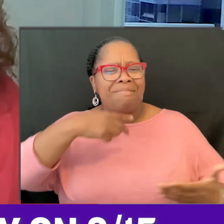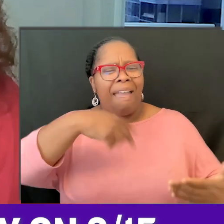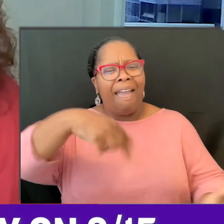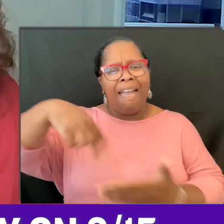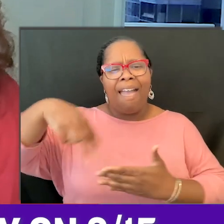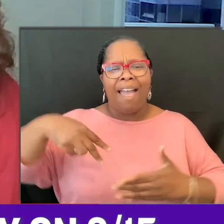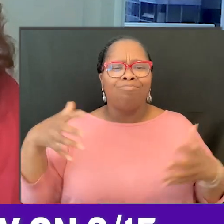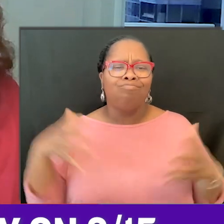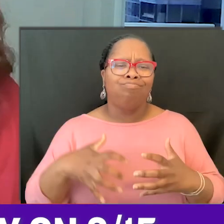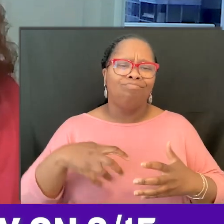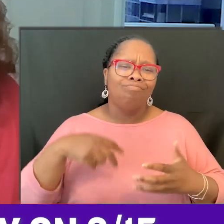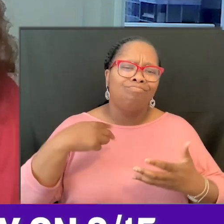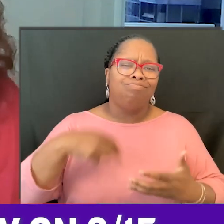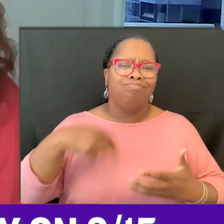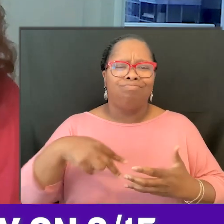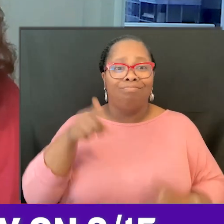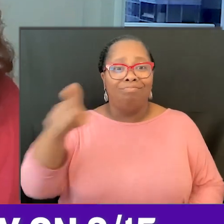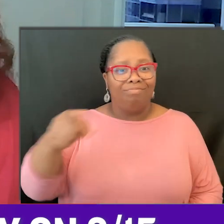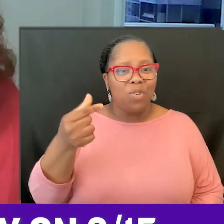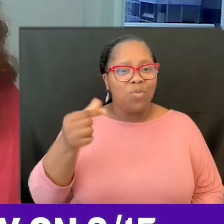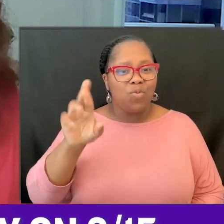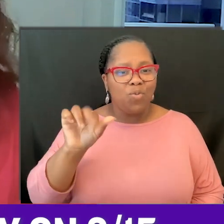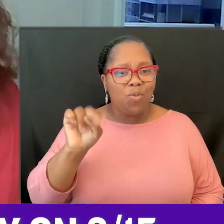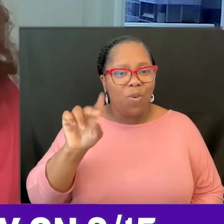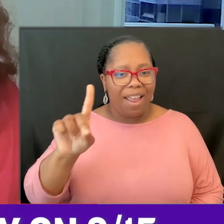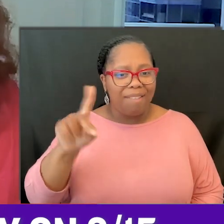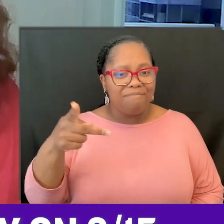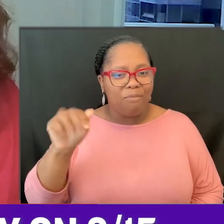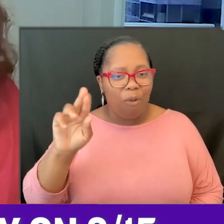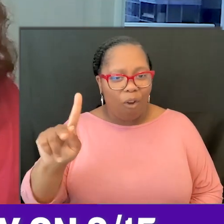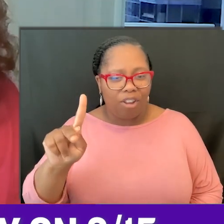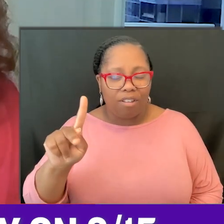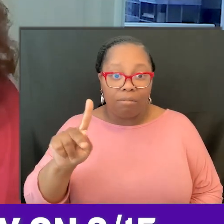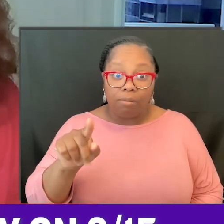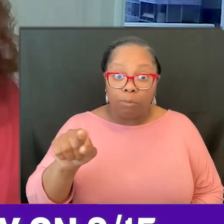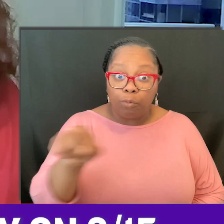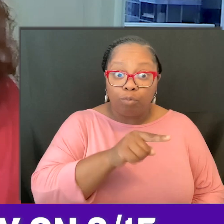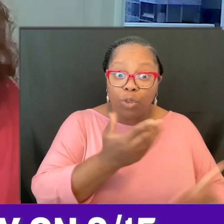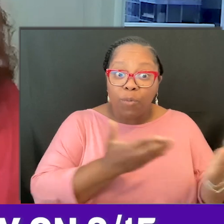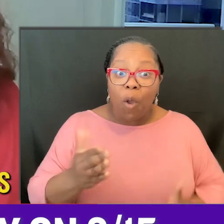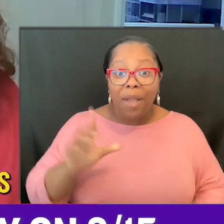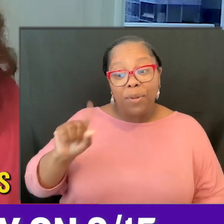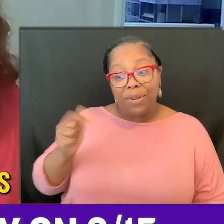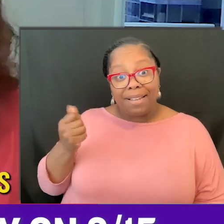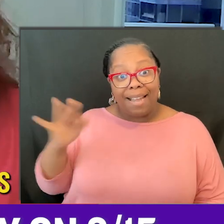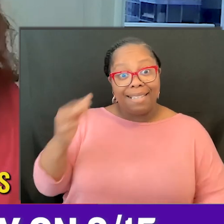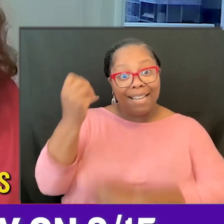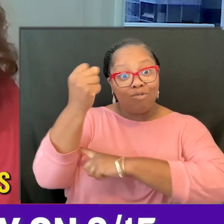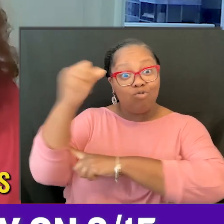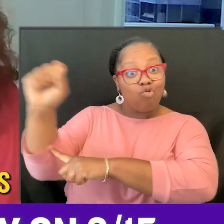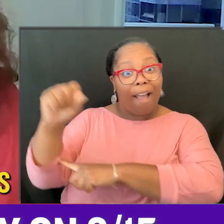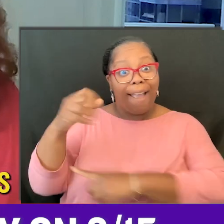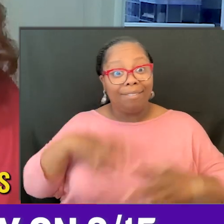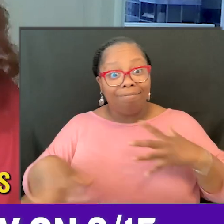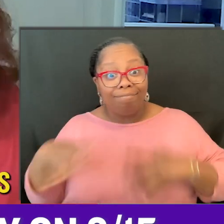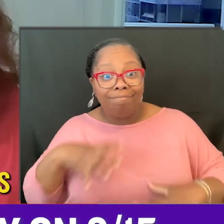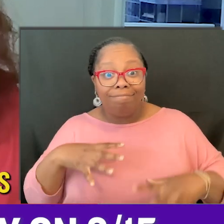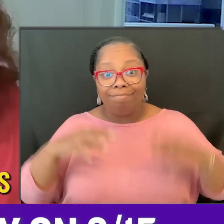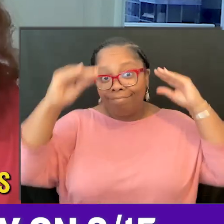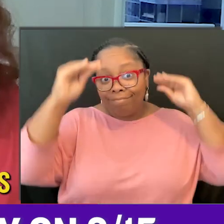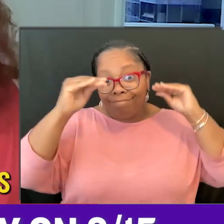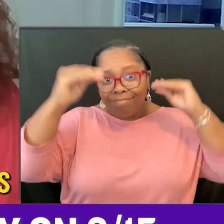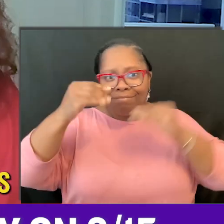Park. It was great to see folks who brought their 2019 strike gear, including those tricked